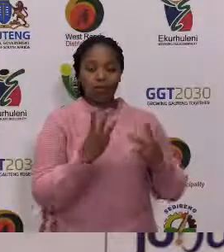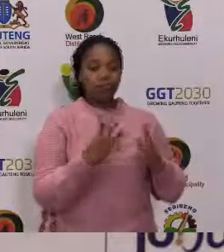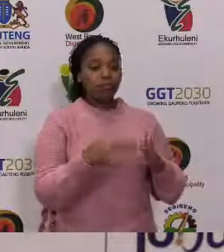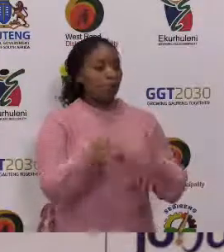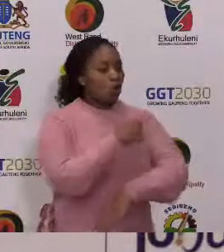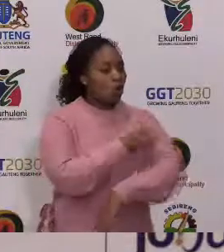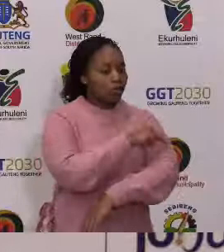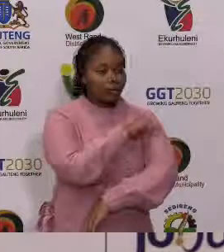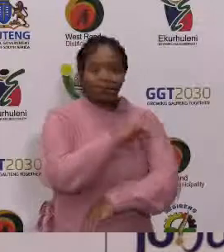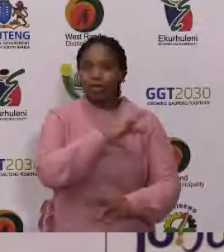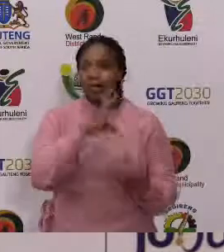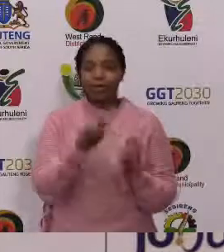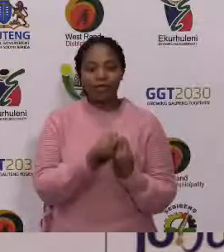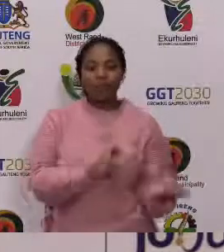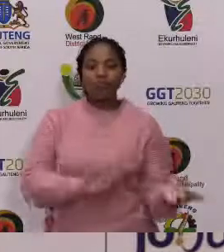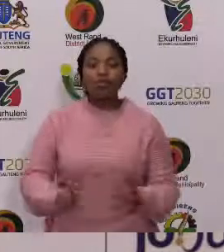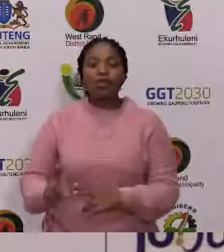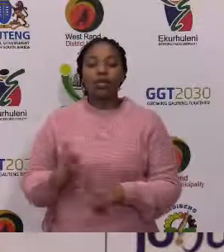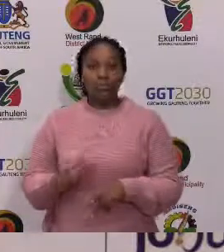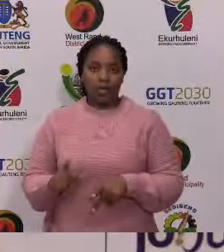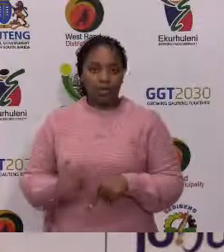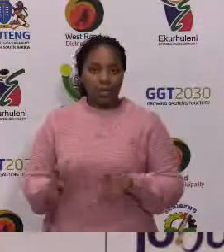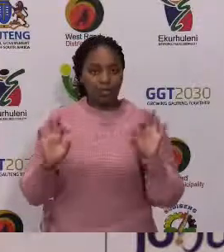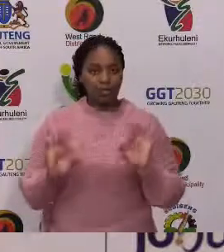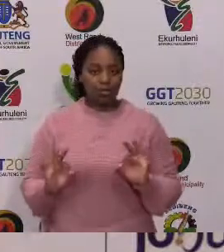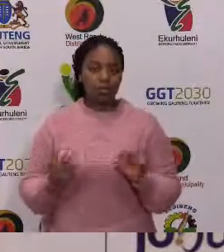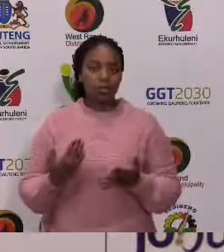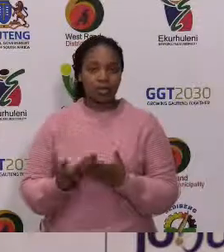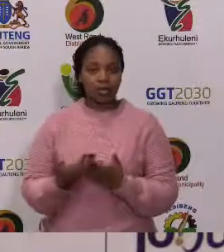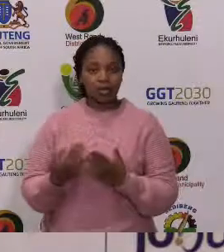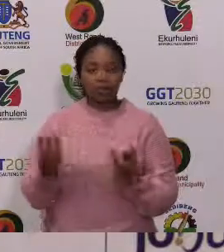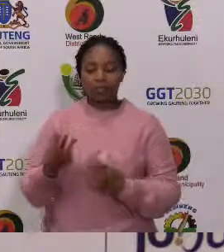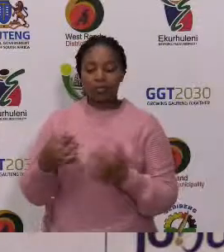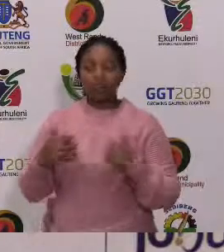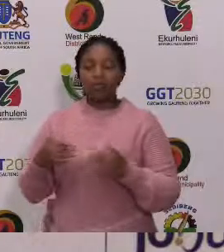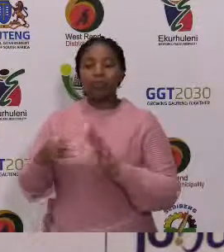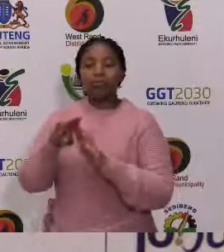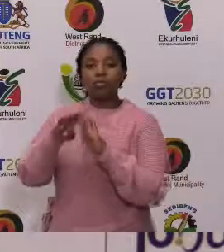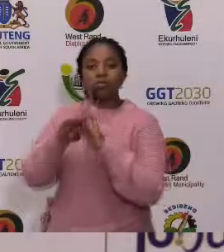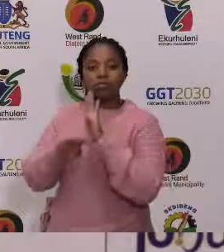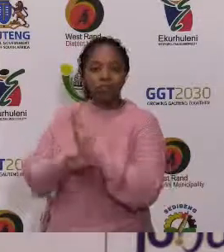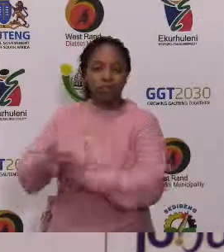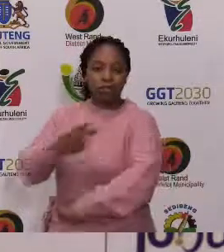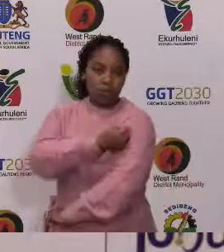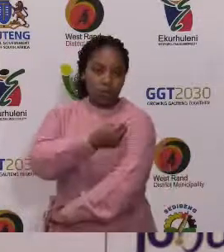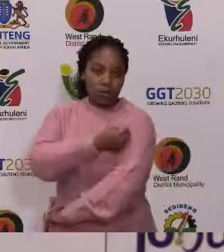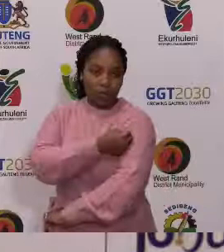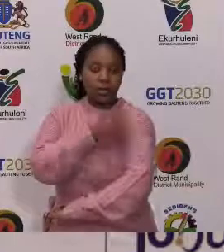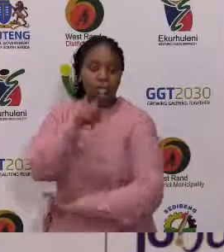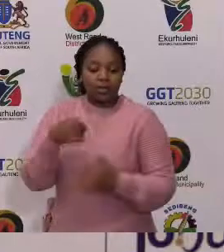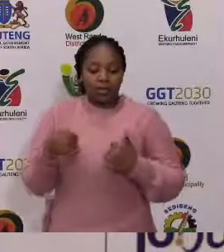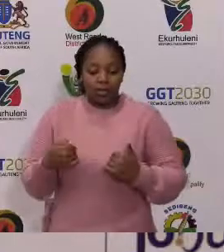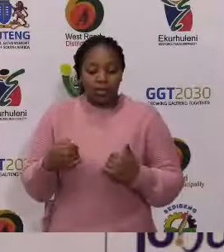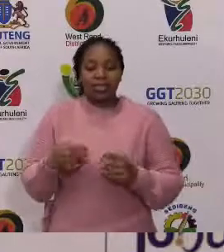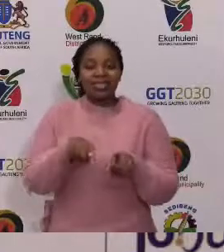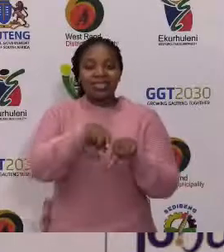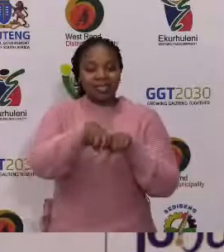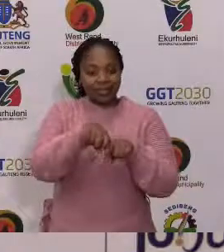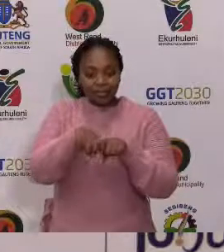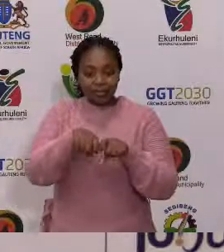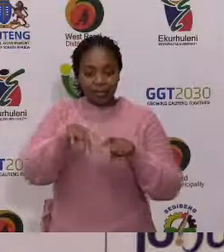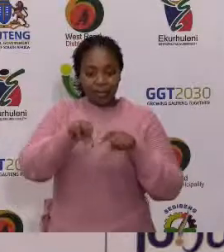we deal with the vaccine rollout, we must jack up testing,